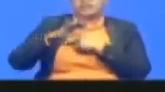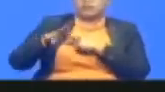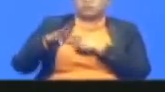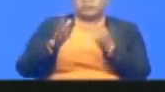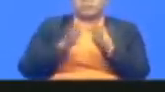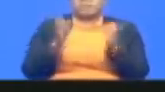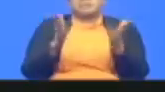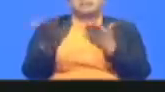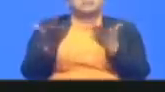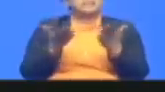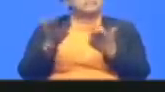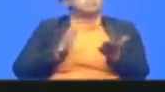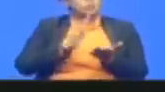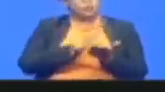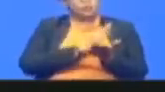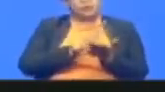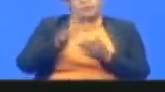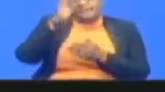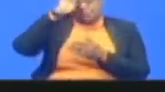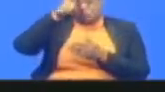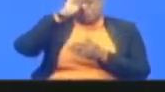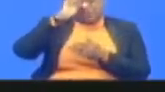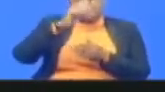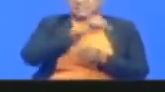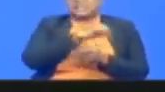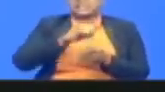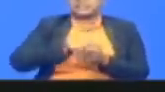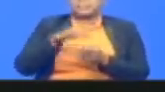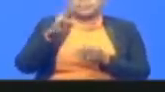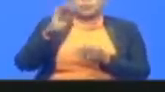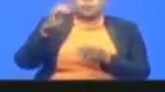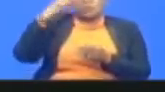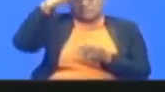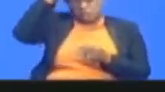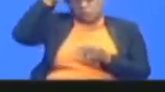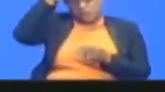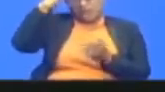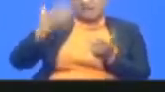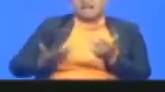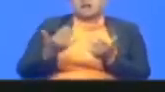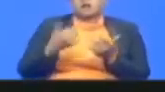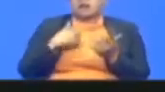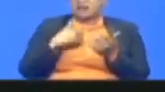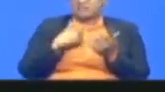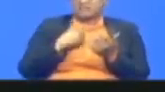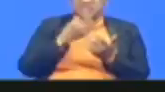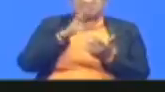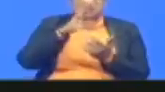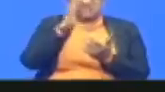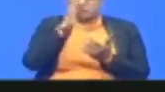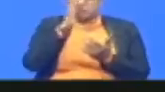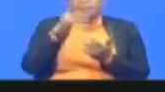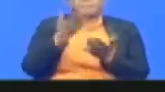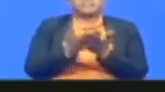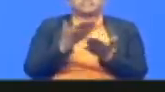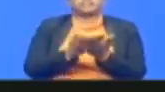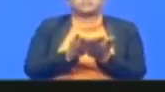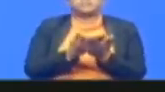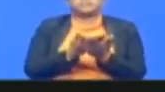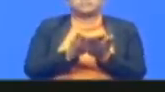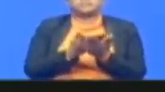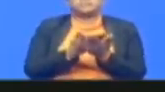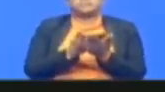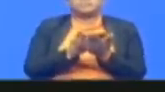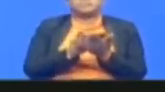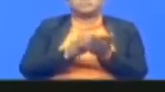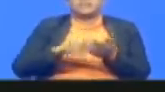Public Service Board. Bungoma Senator Moses Wetangula has cast doubts on the petition. The allegations